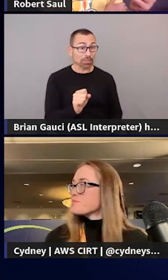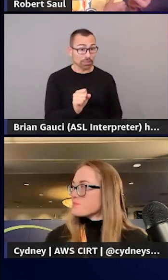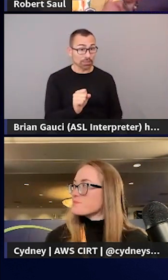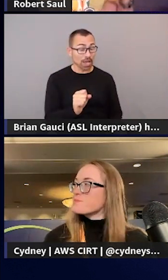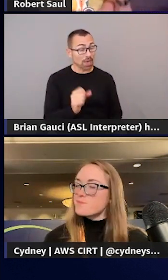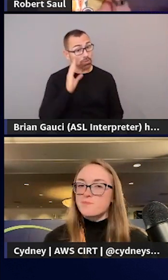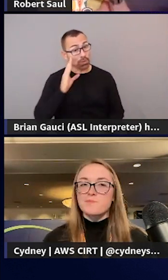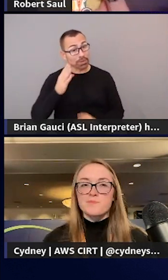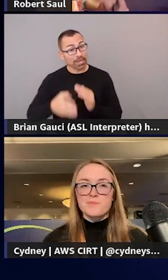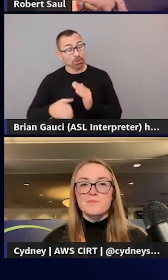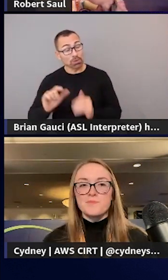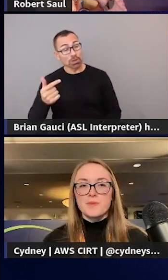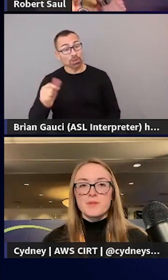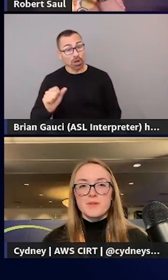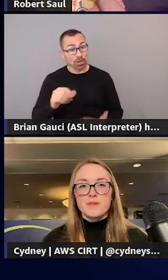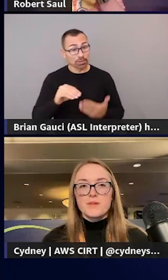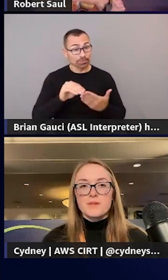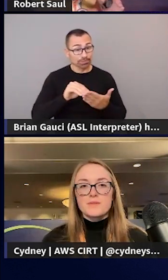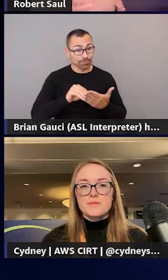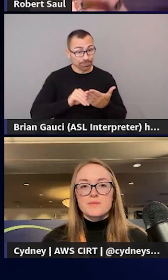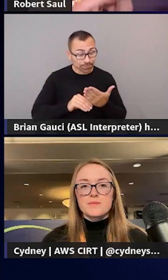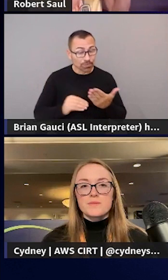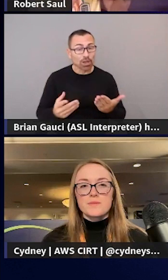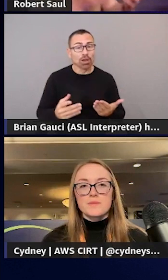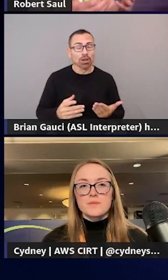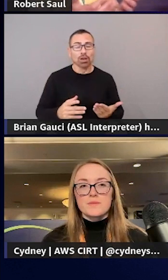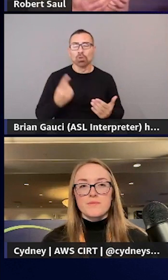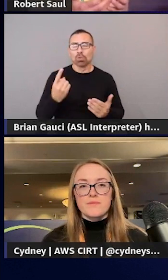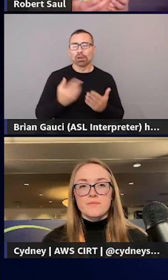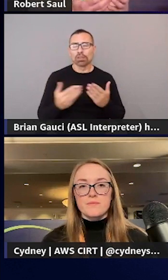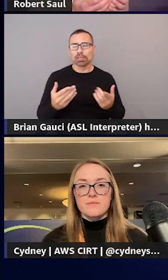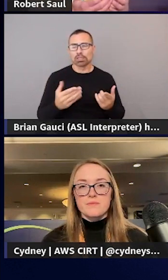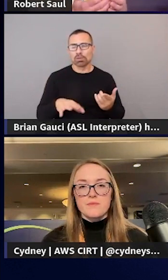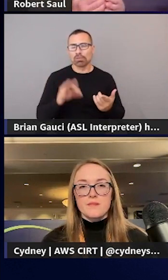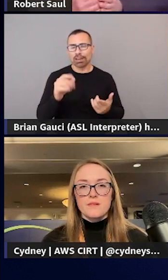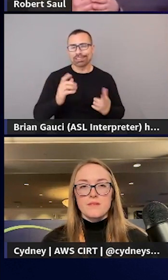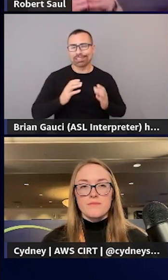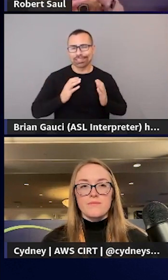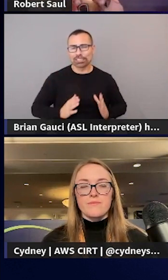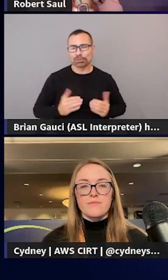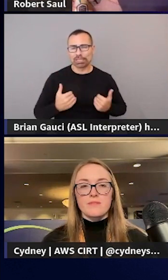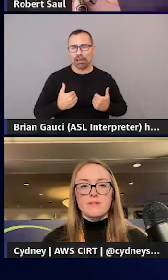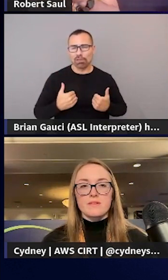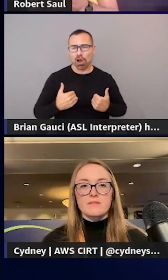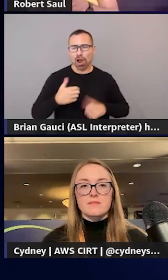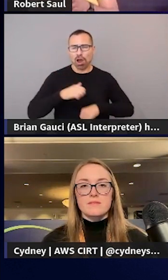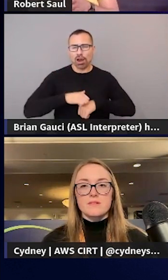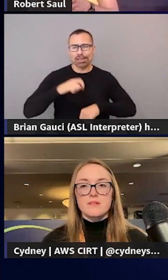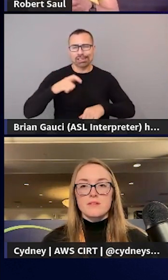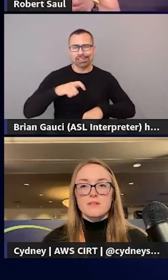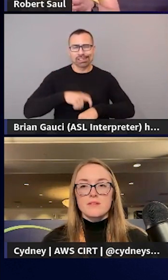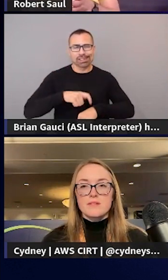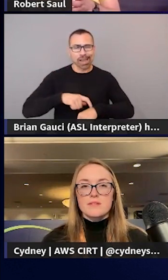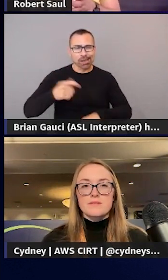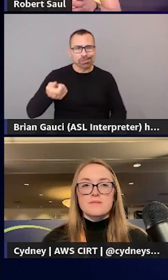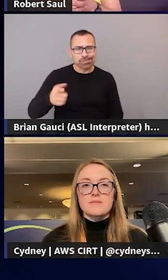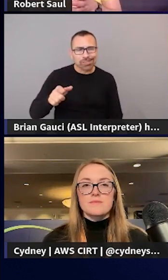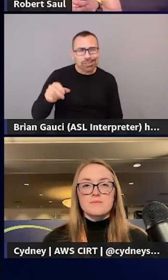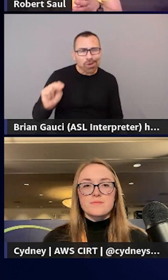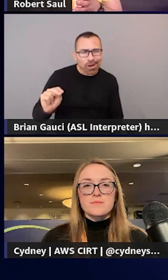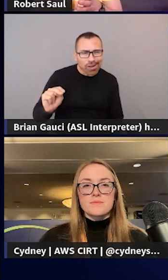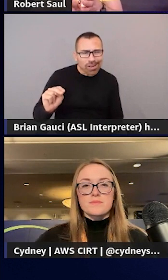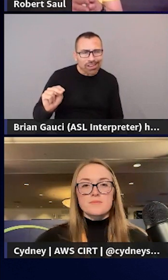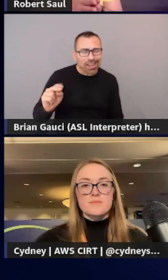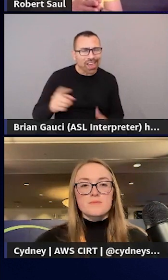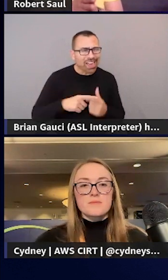we found is that customers have a hard time turning them on, right? Much less analyzing them, which we're going to get to here in